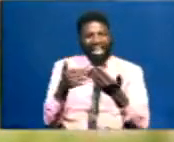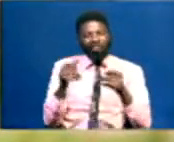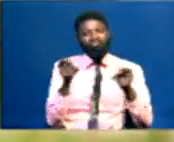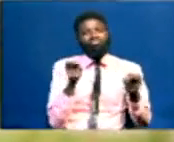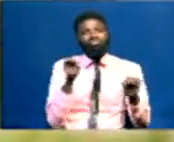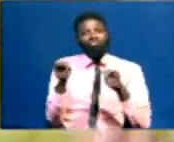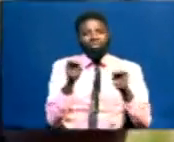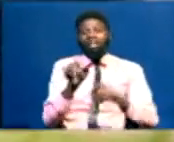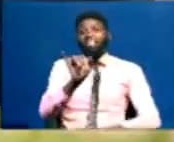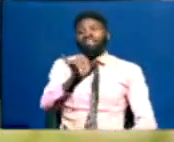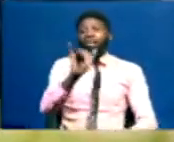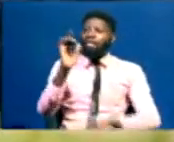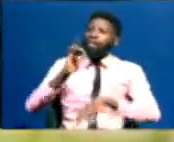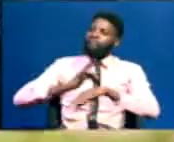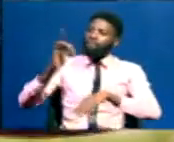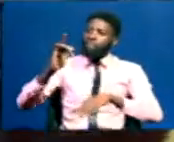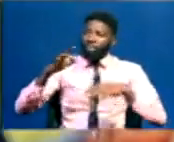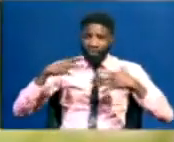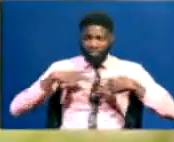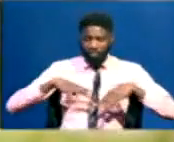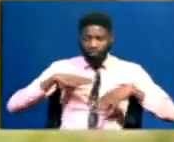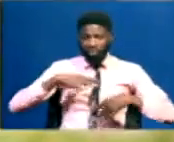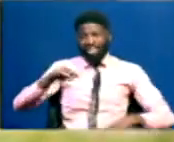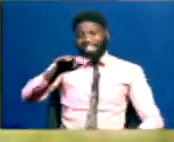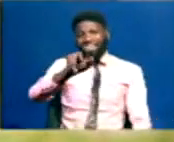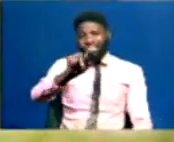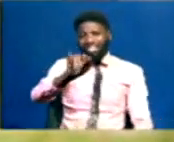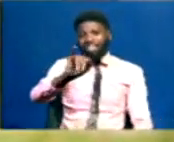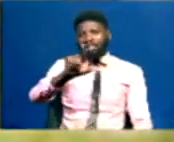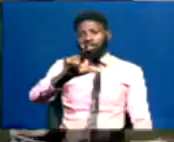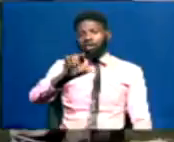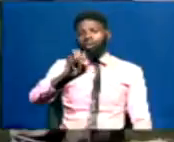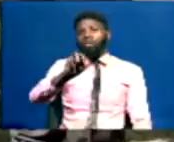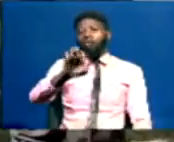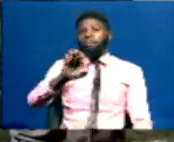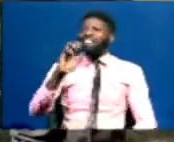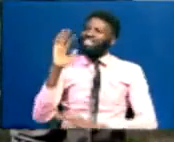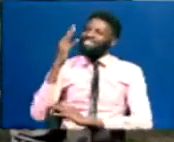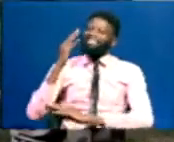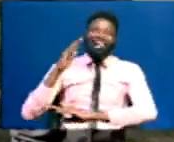effect of people out in Kilome cutting trees aimlessly.